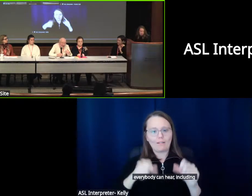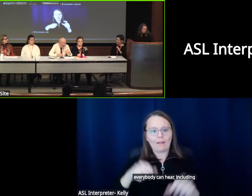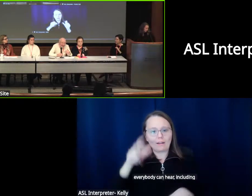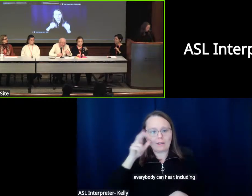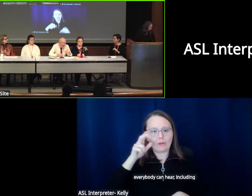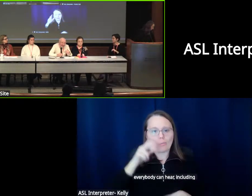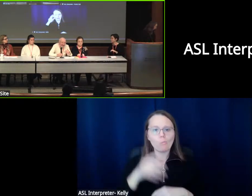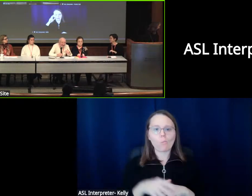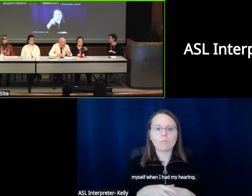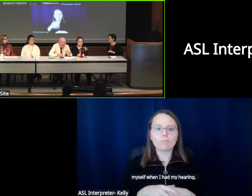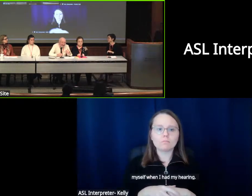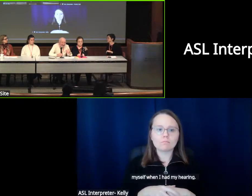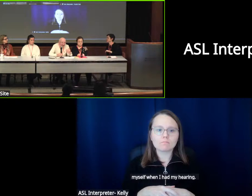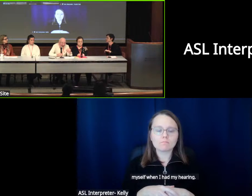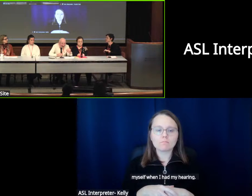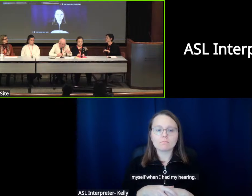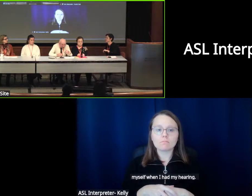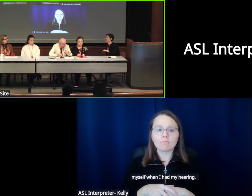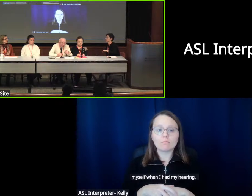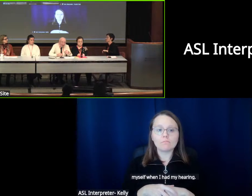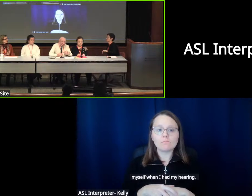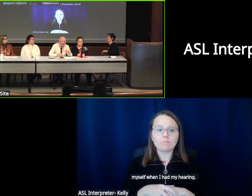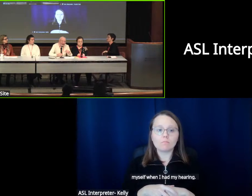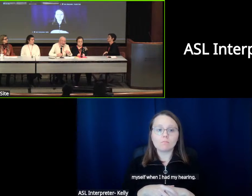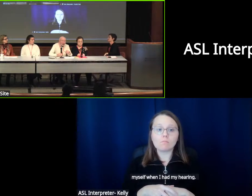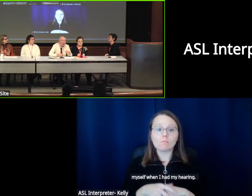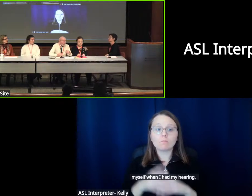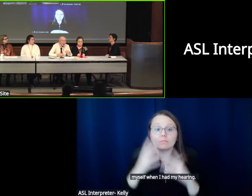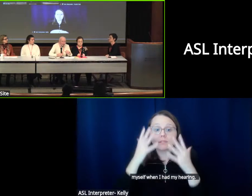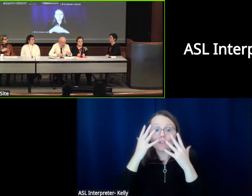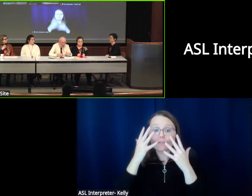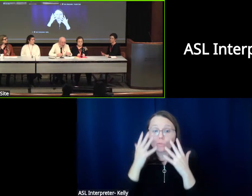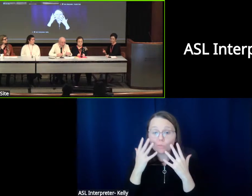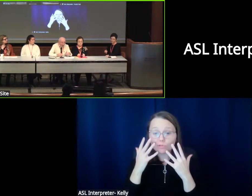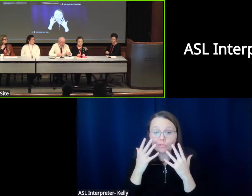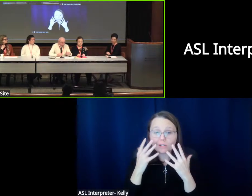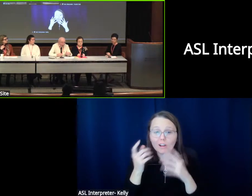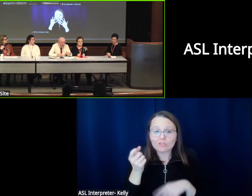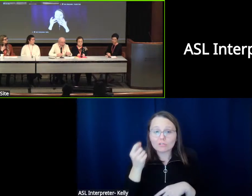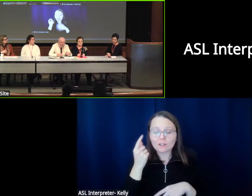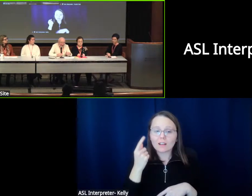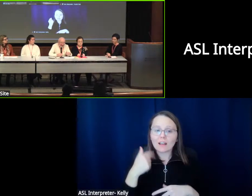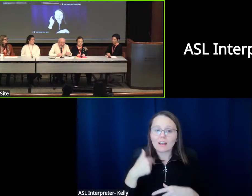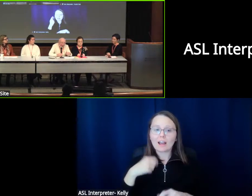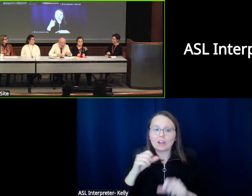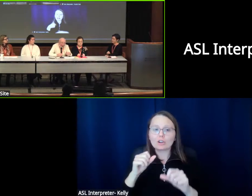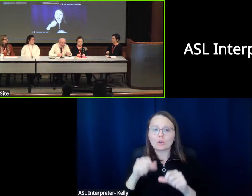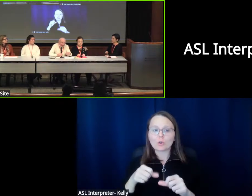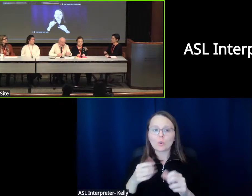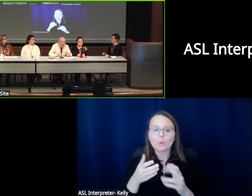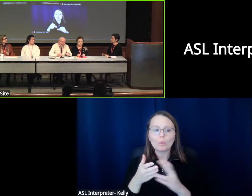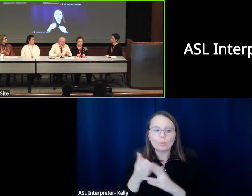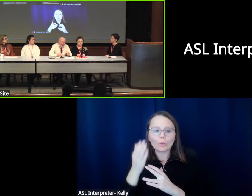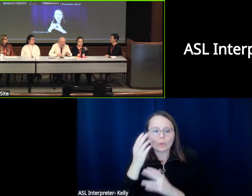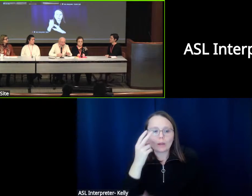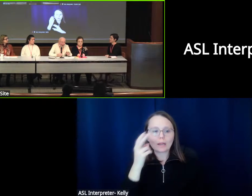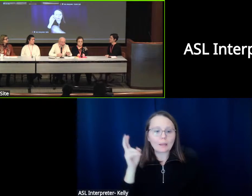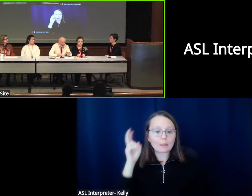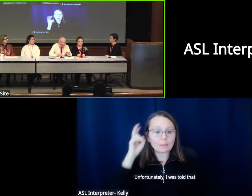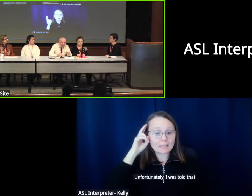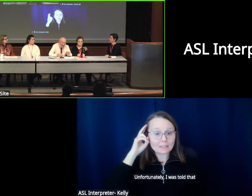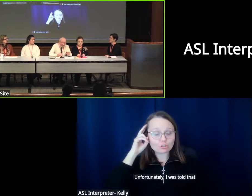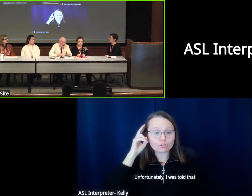Unfortunately, I was told that I can also go through implantation, but there